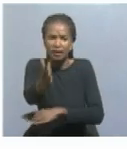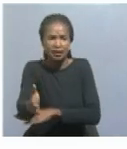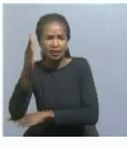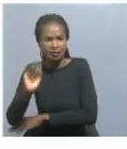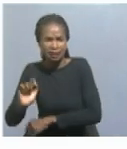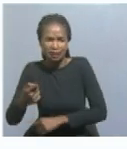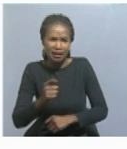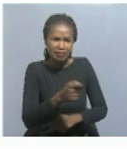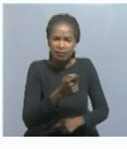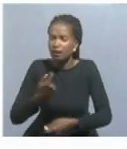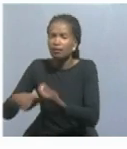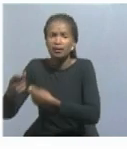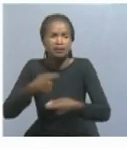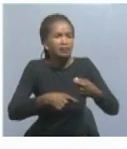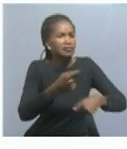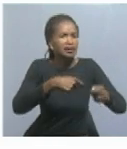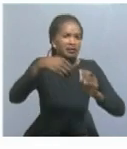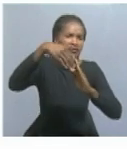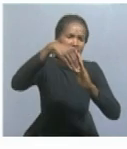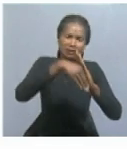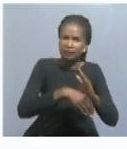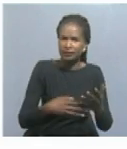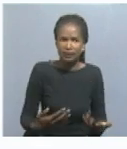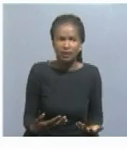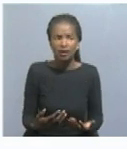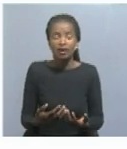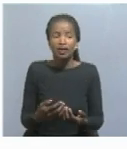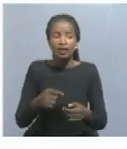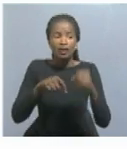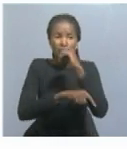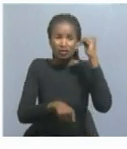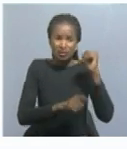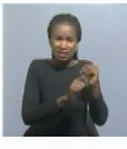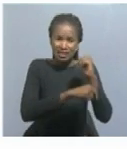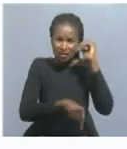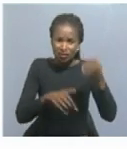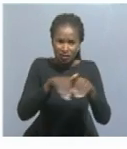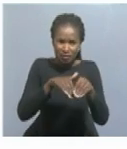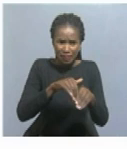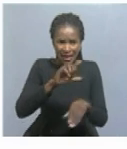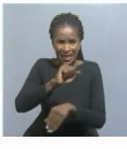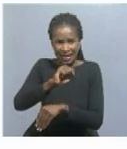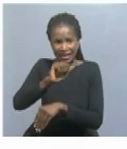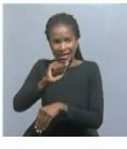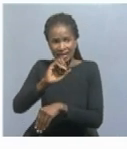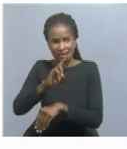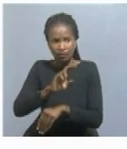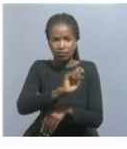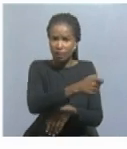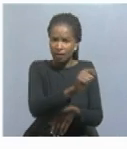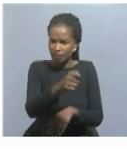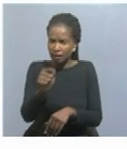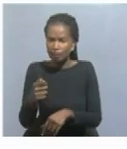in the SACU region, at the height of the lockdown, we saw the movement and flow of goods